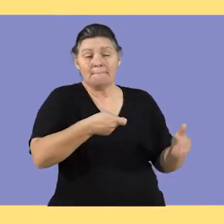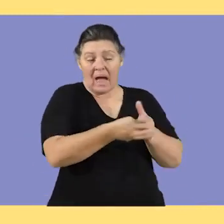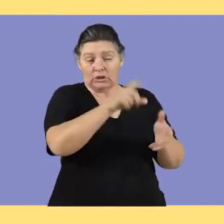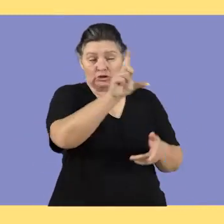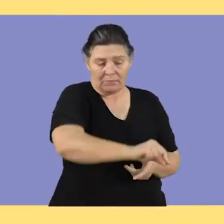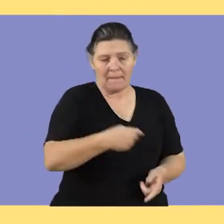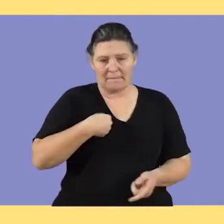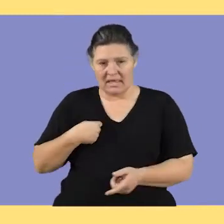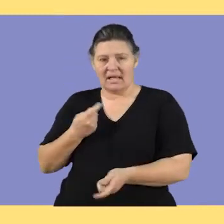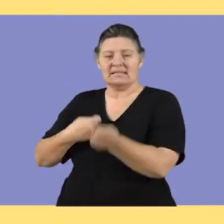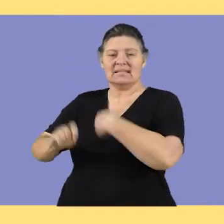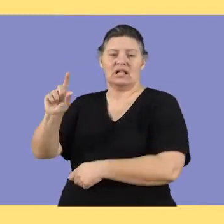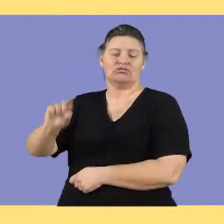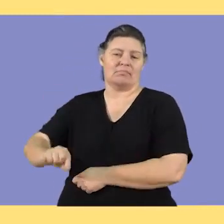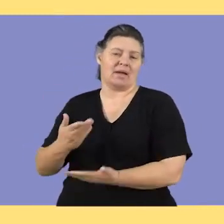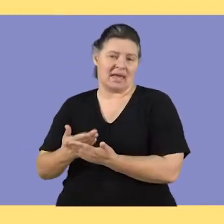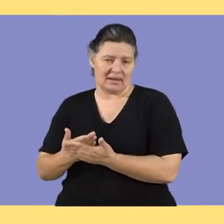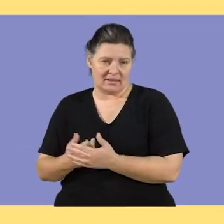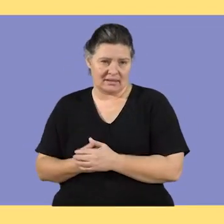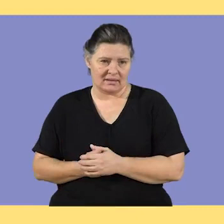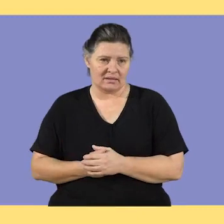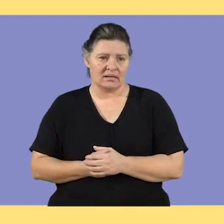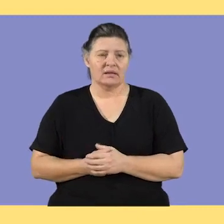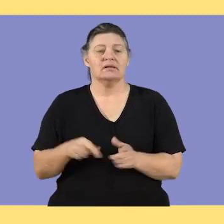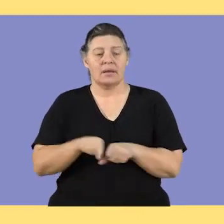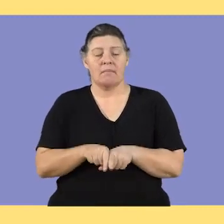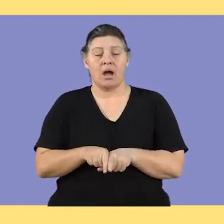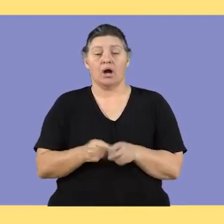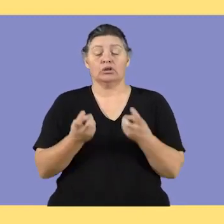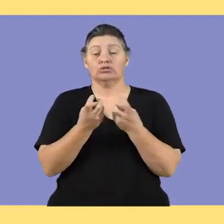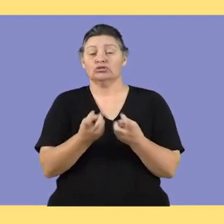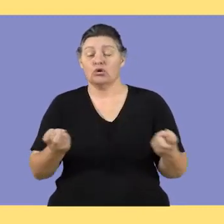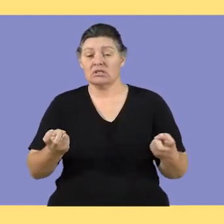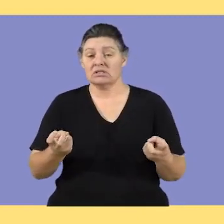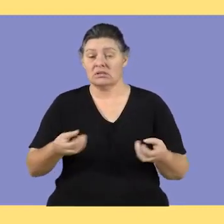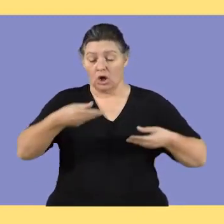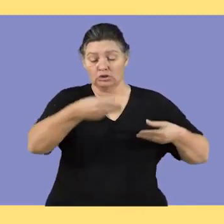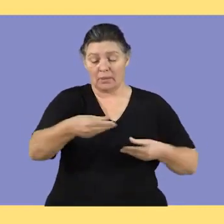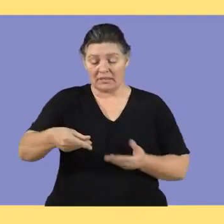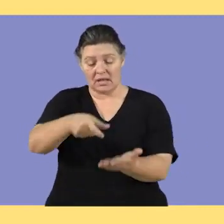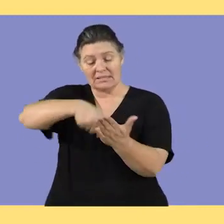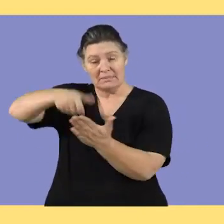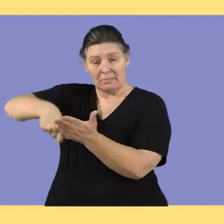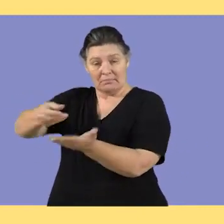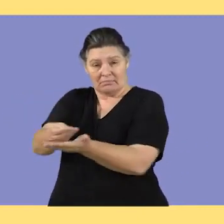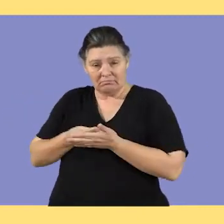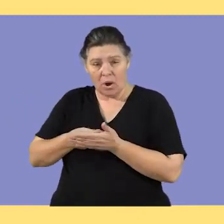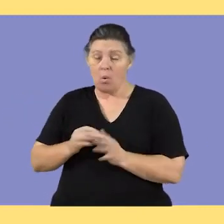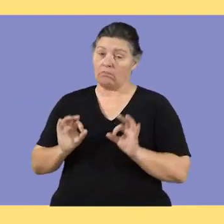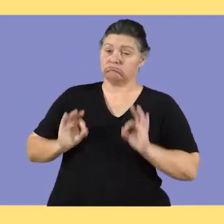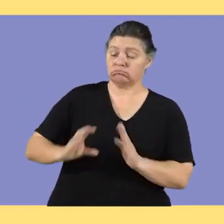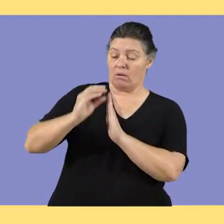his price as well. And then there are no source documents that are kept because there is not formal